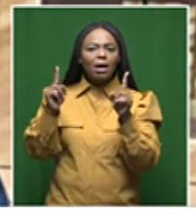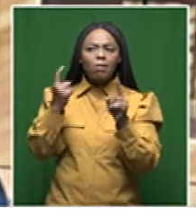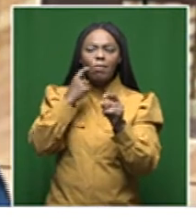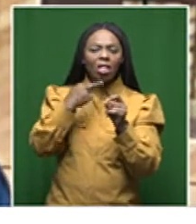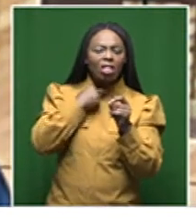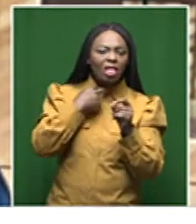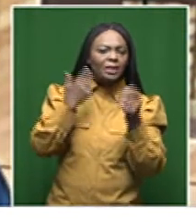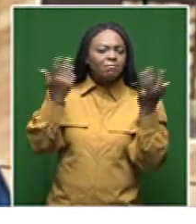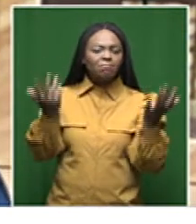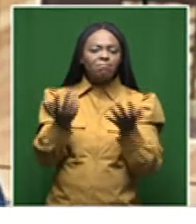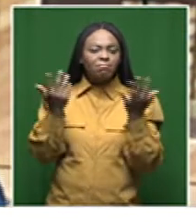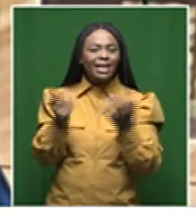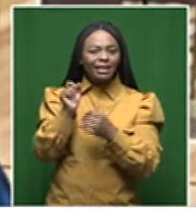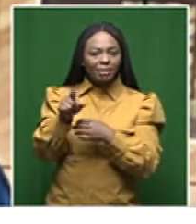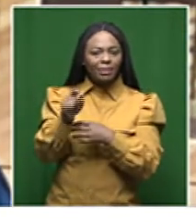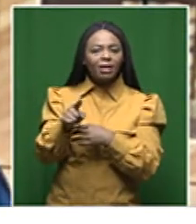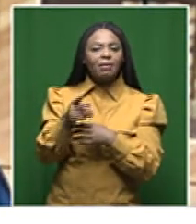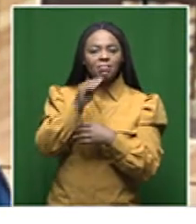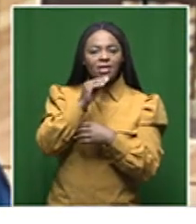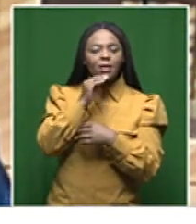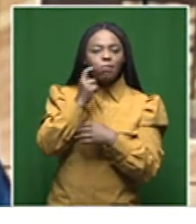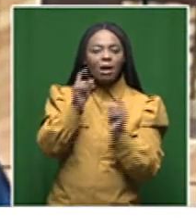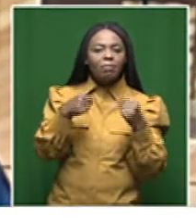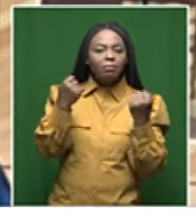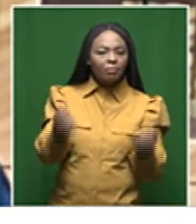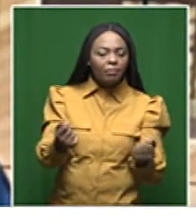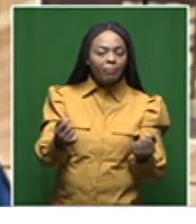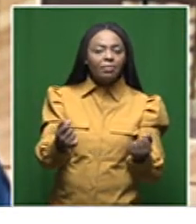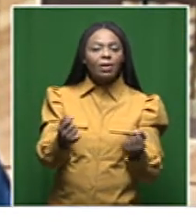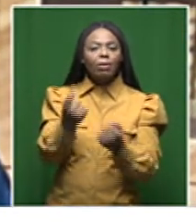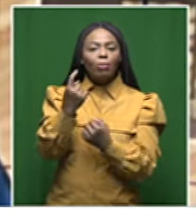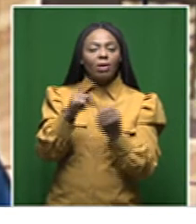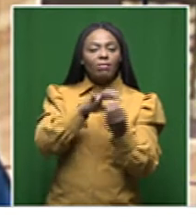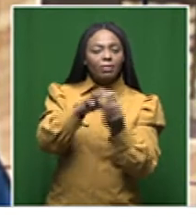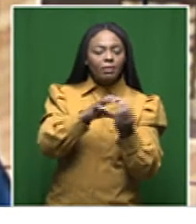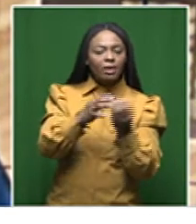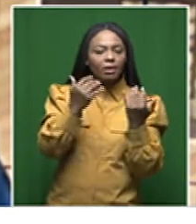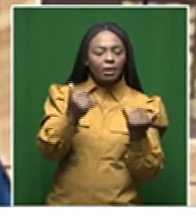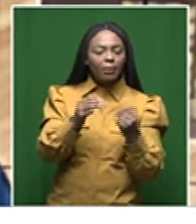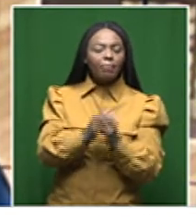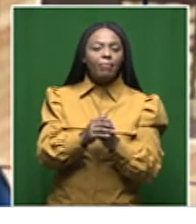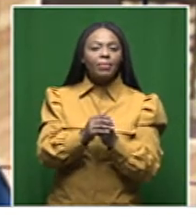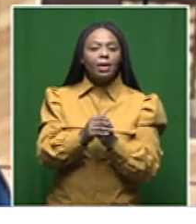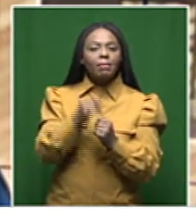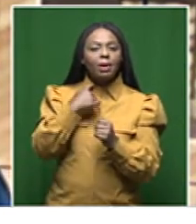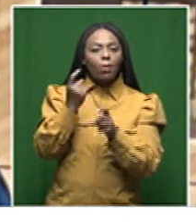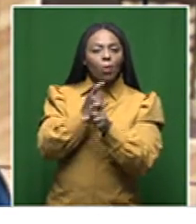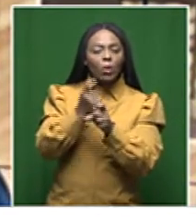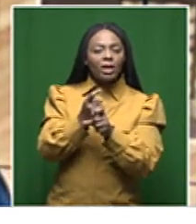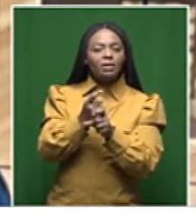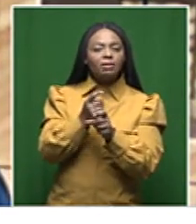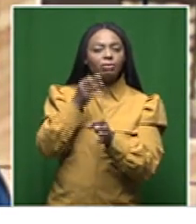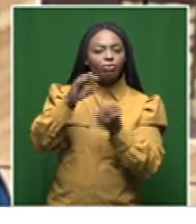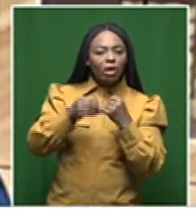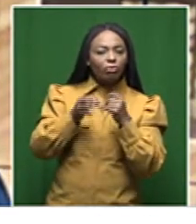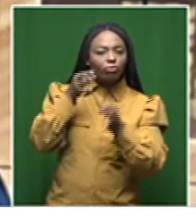And I'll pick on what your previous speakers have mentioned, that the Zwane family, that, you know, I always simplify